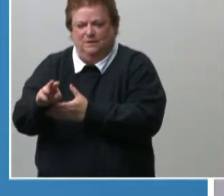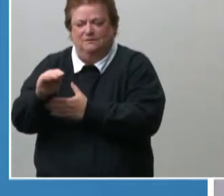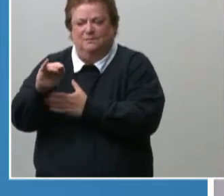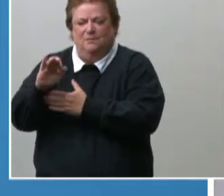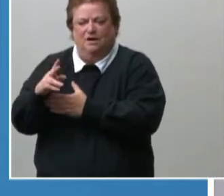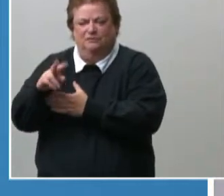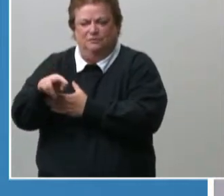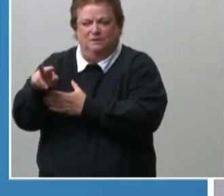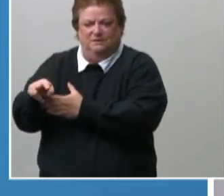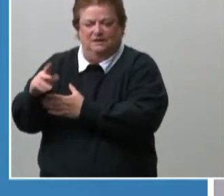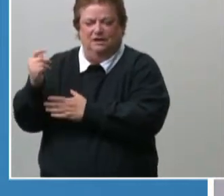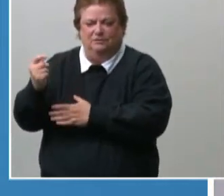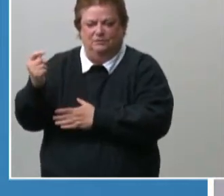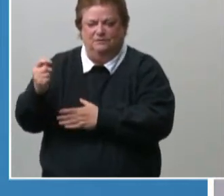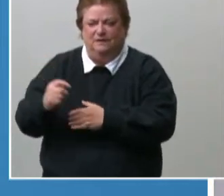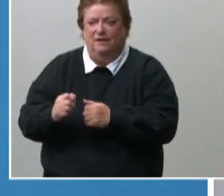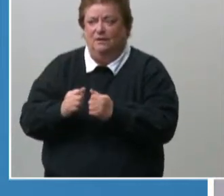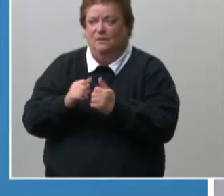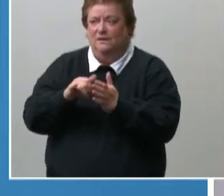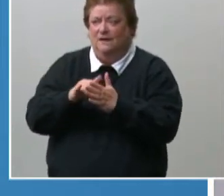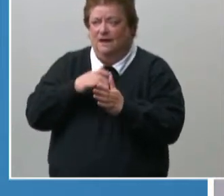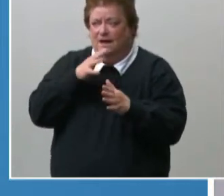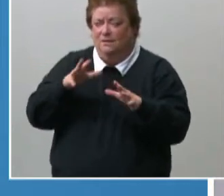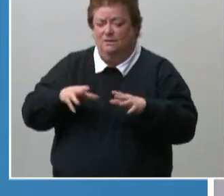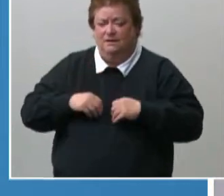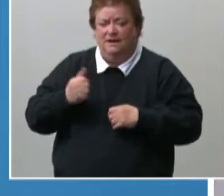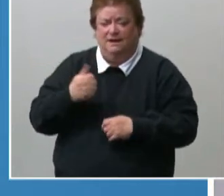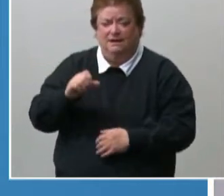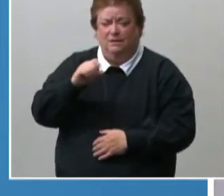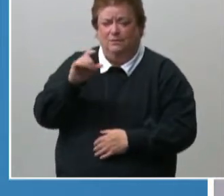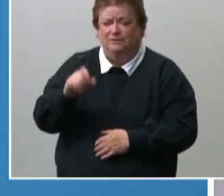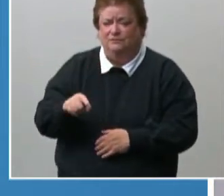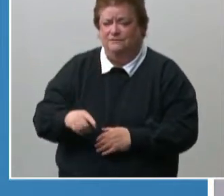March 22nd. And with that, I'll take any questions.